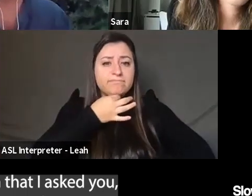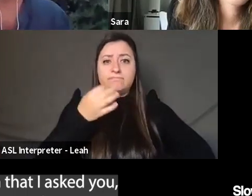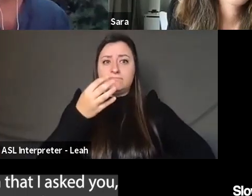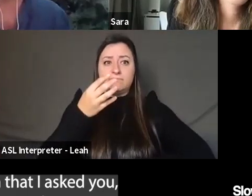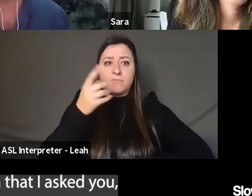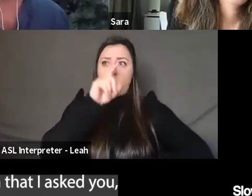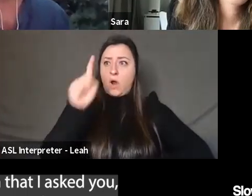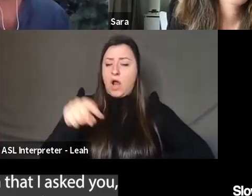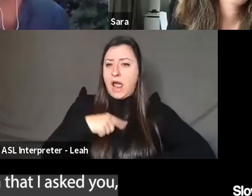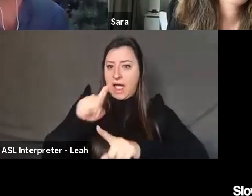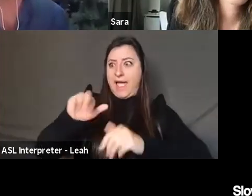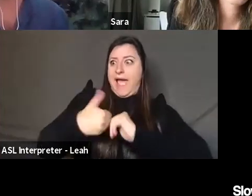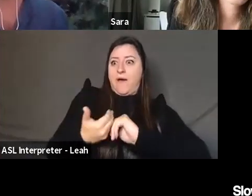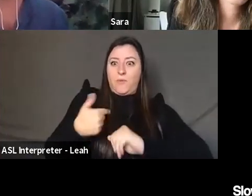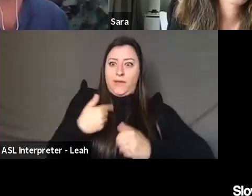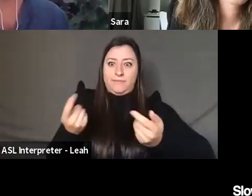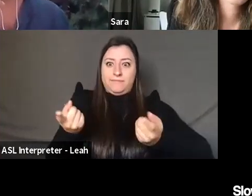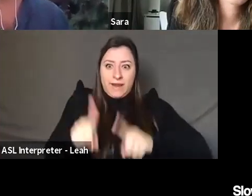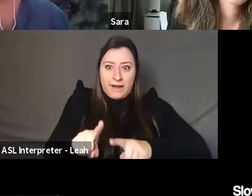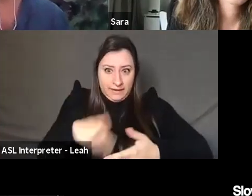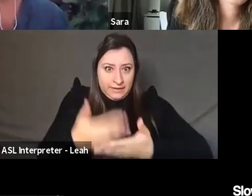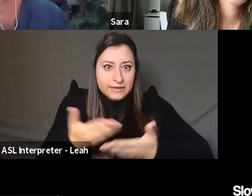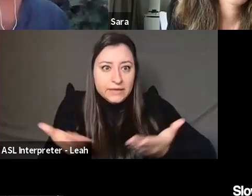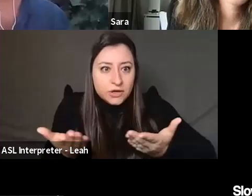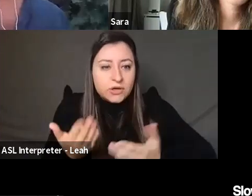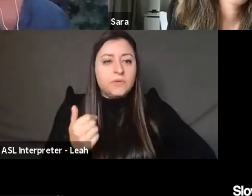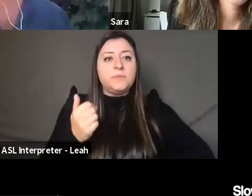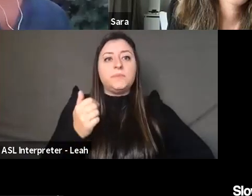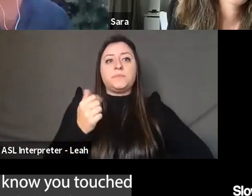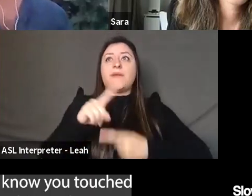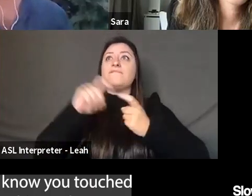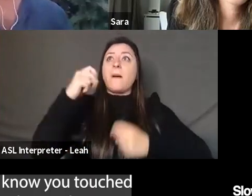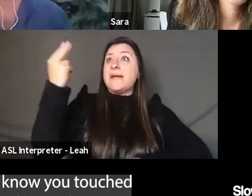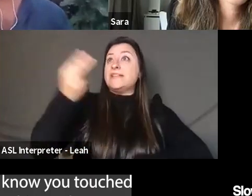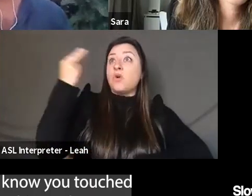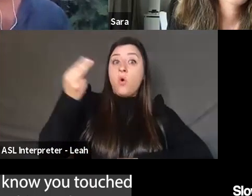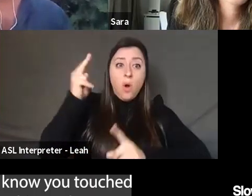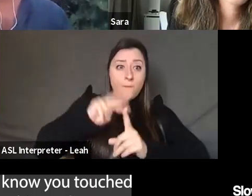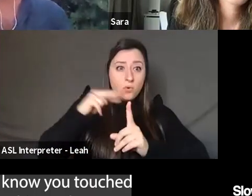I asked you, how did we get here? From an historical point of